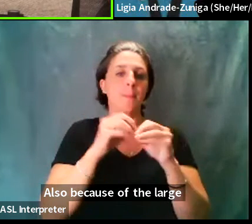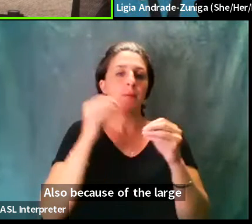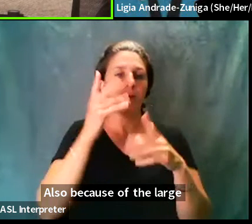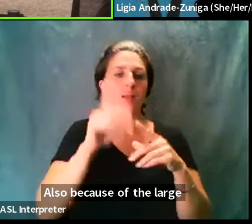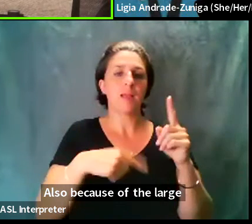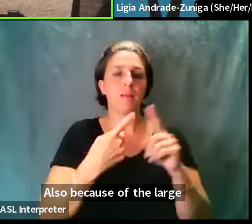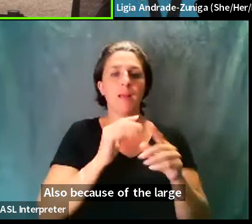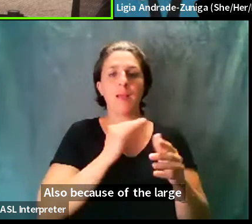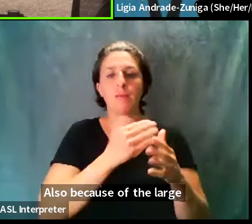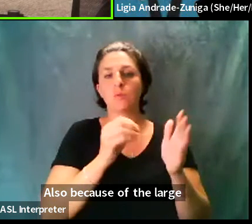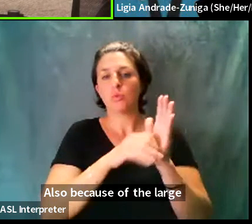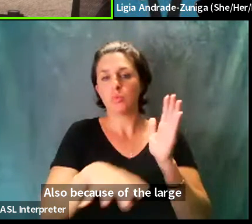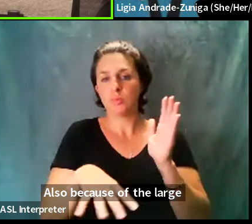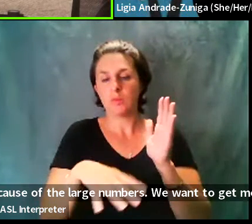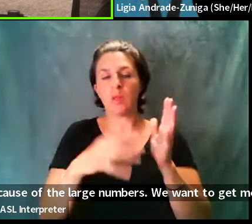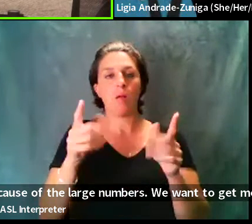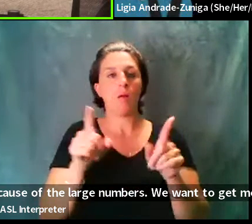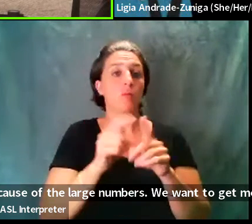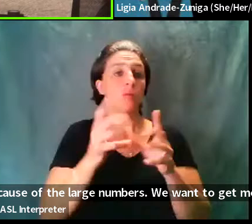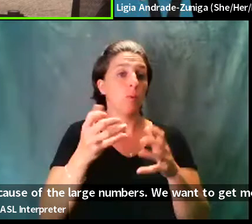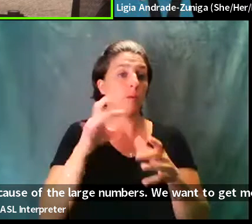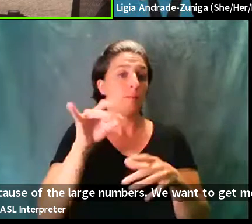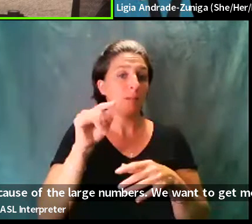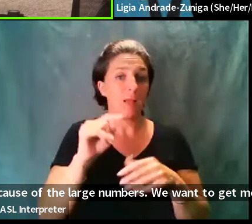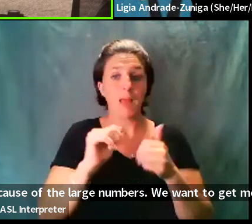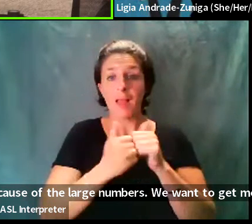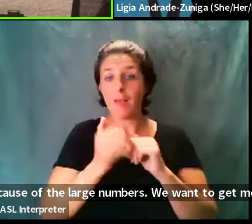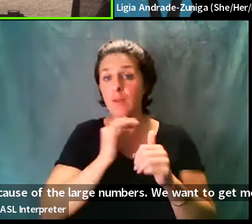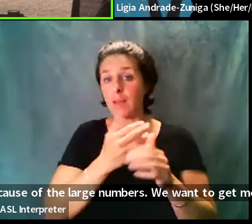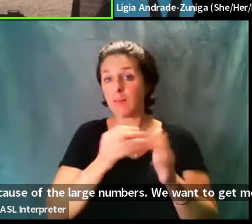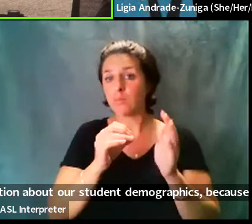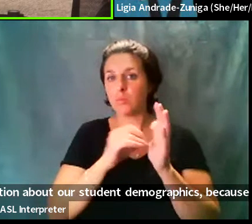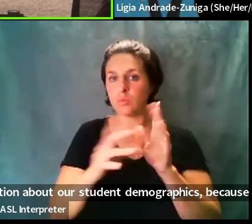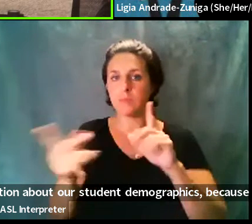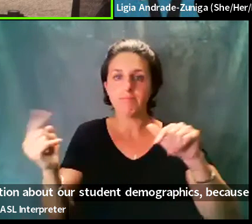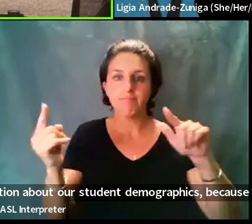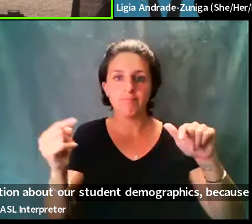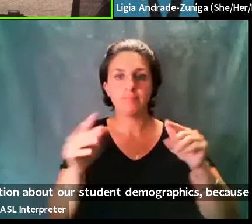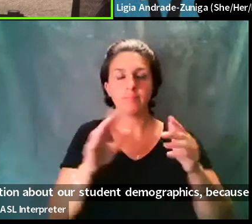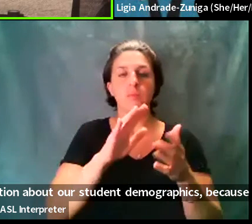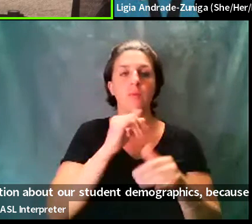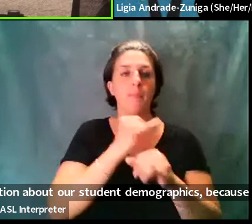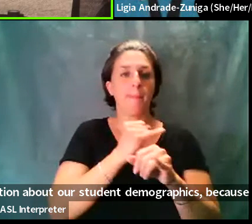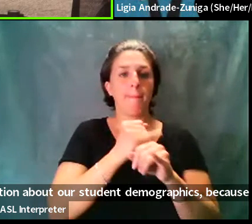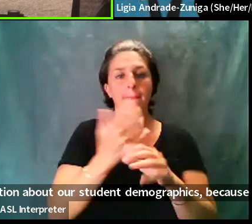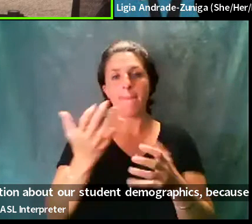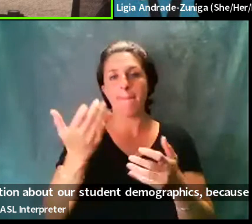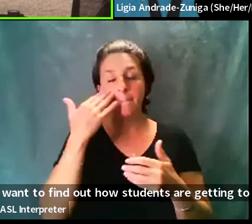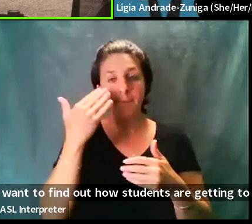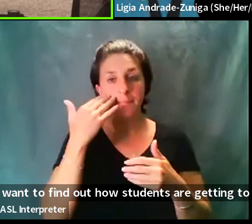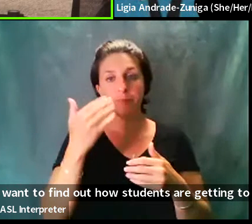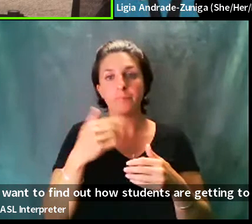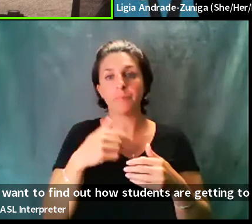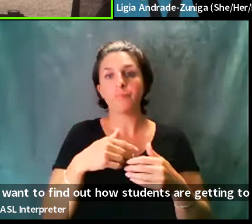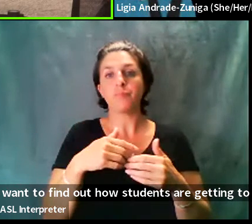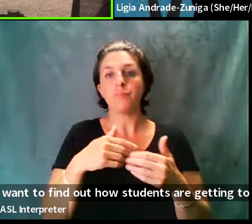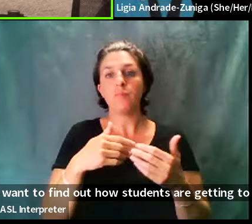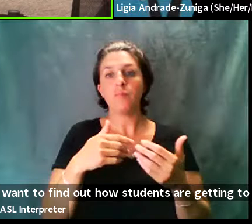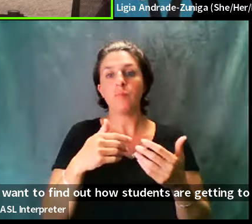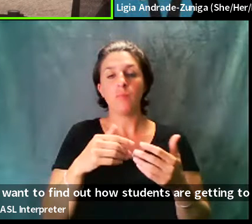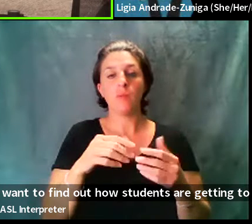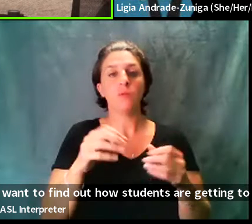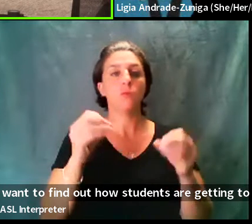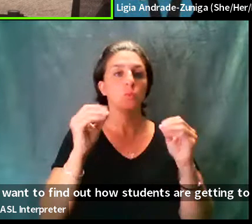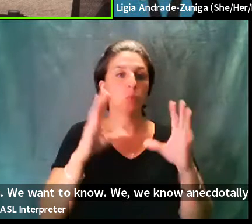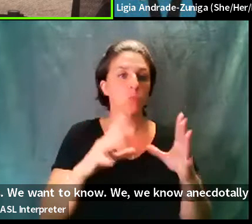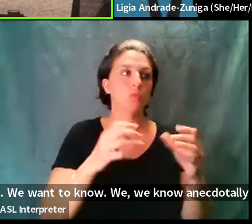because we also want to find out how students are getting to campus. We want to know, we know anecdotally of students who drive,